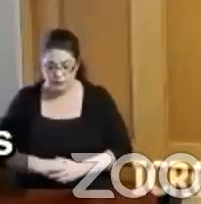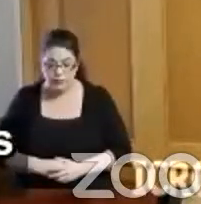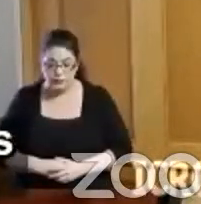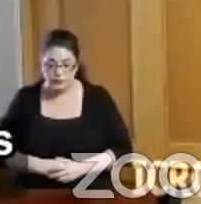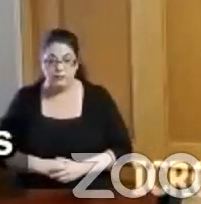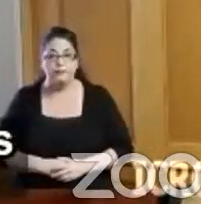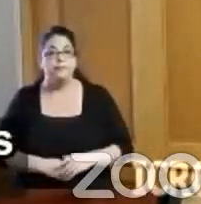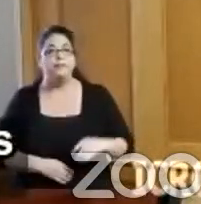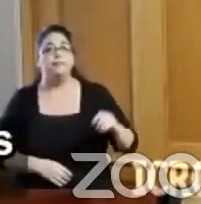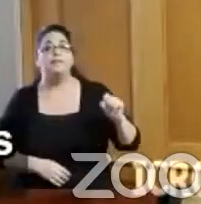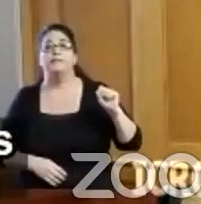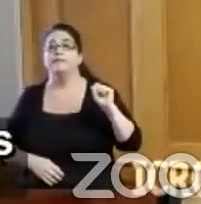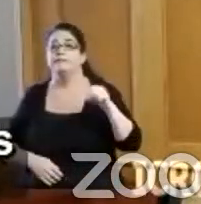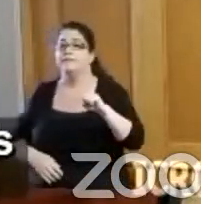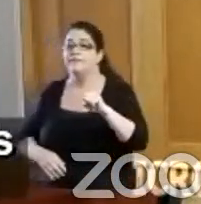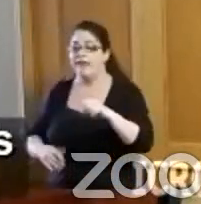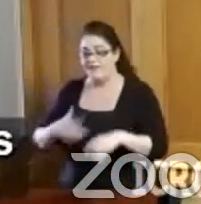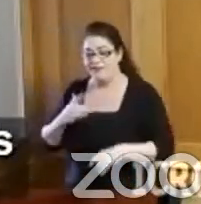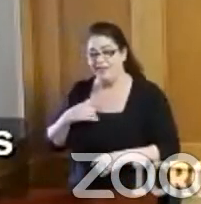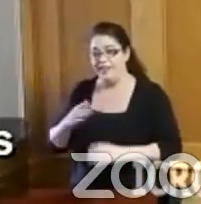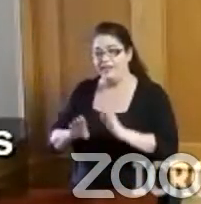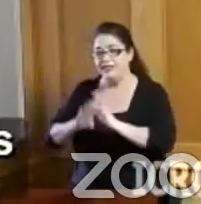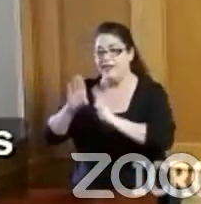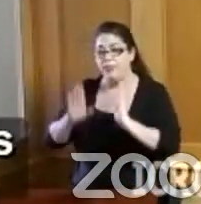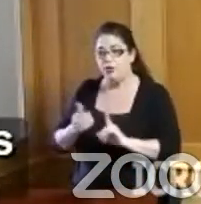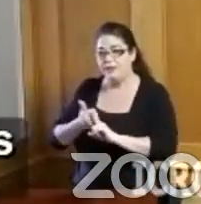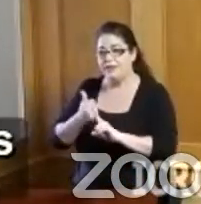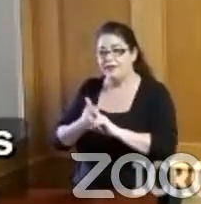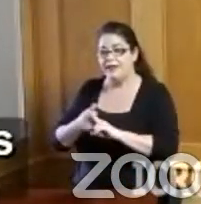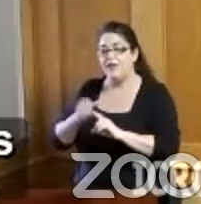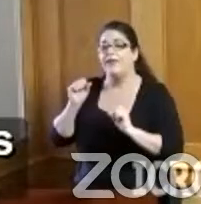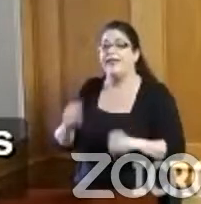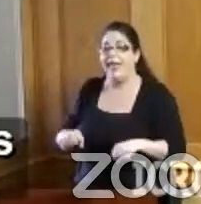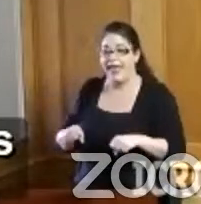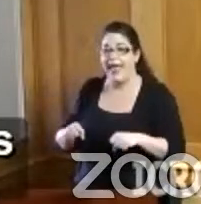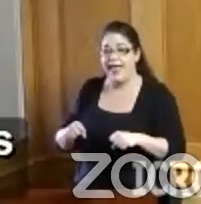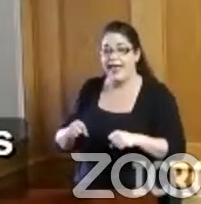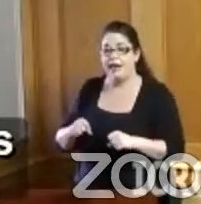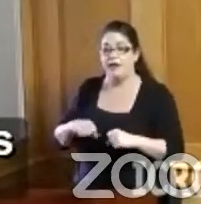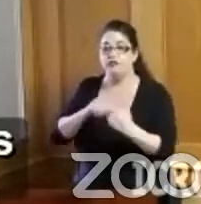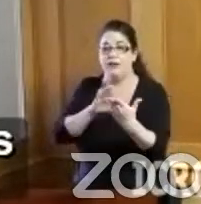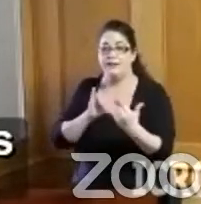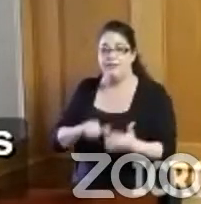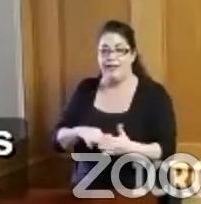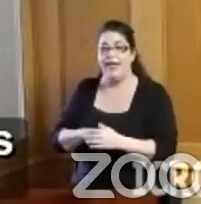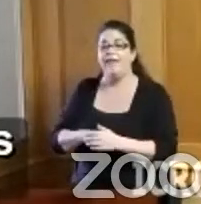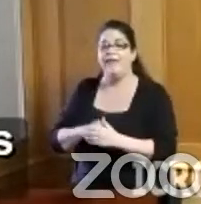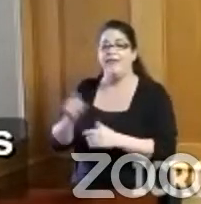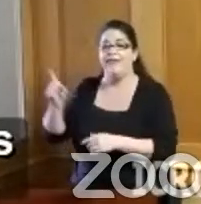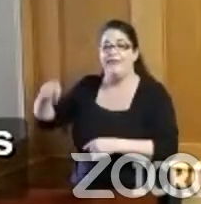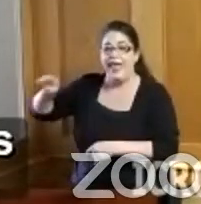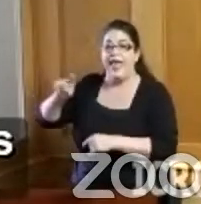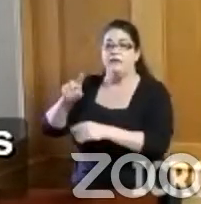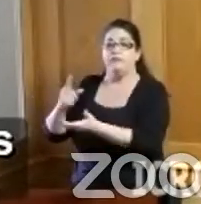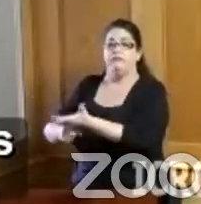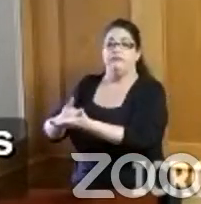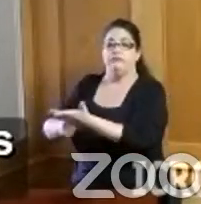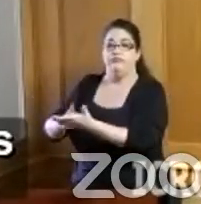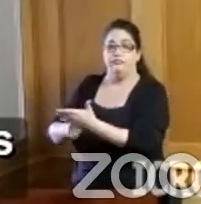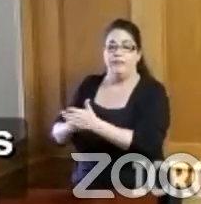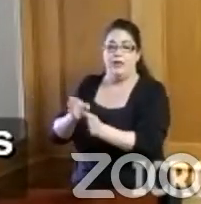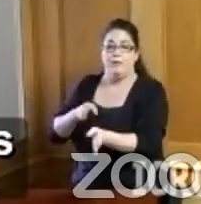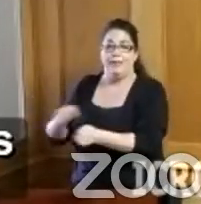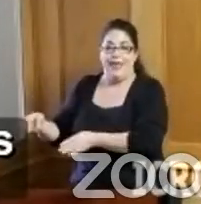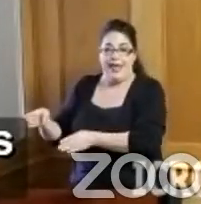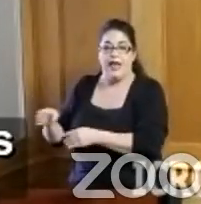the developer could probably address that because a lot of those public meetings, they went back and made changes to the plan. That's one of the reasons that we hold those